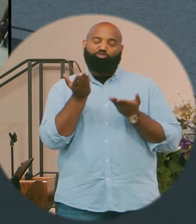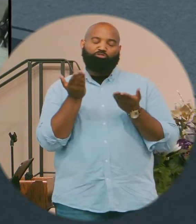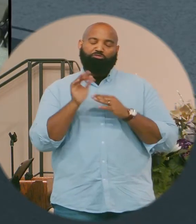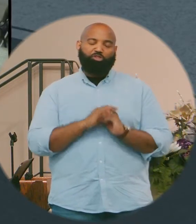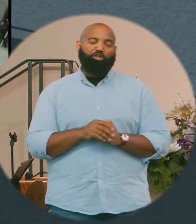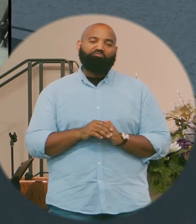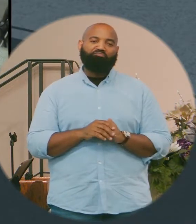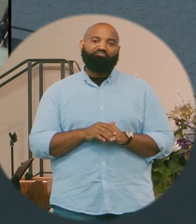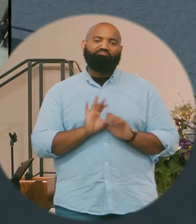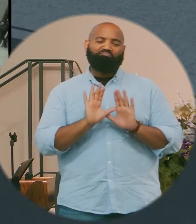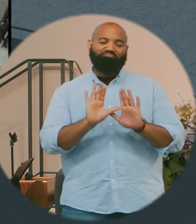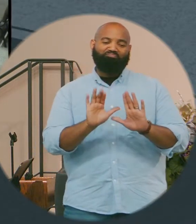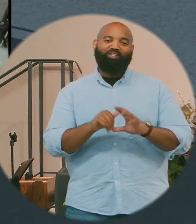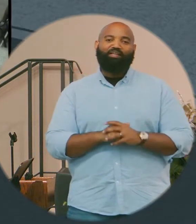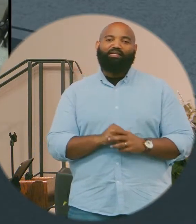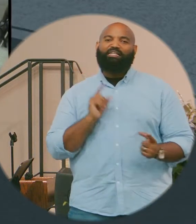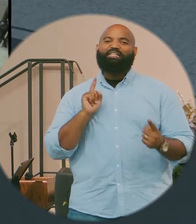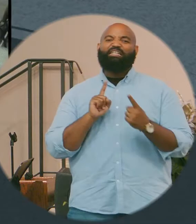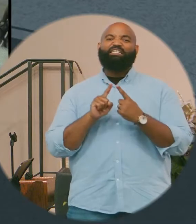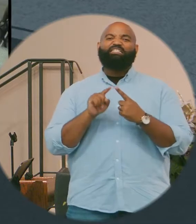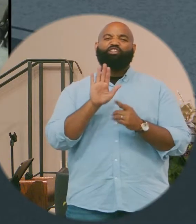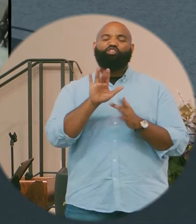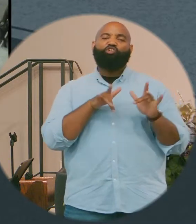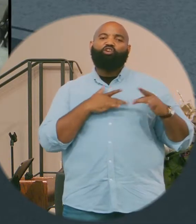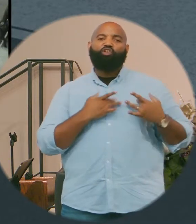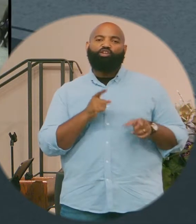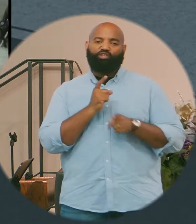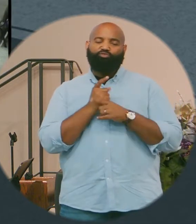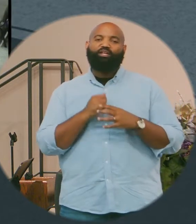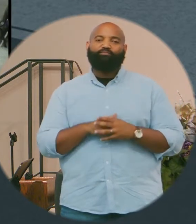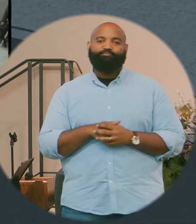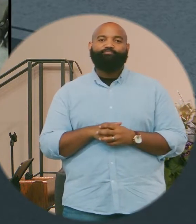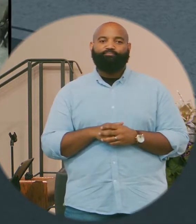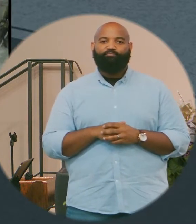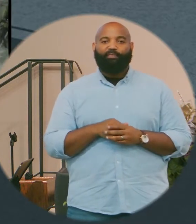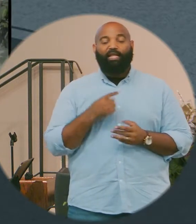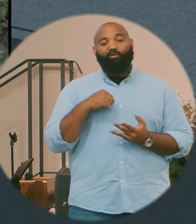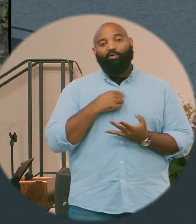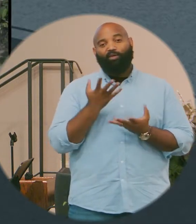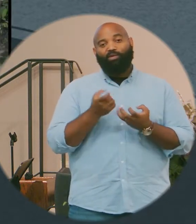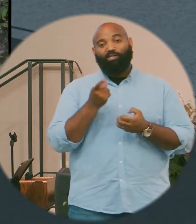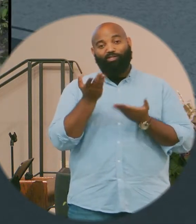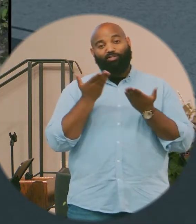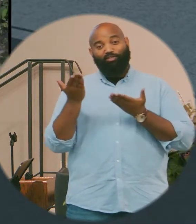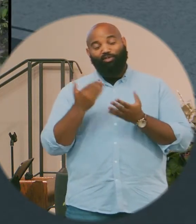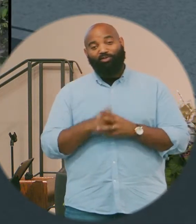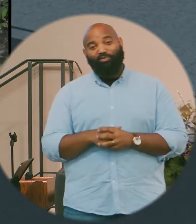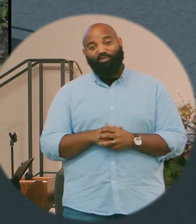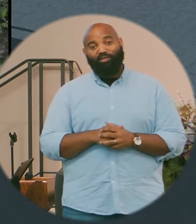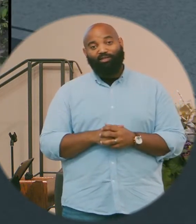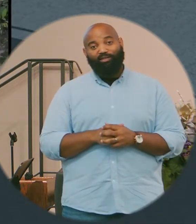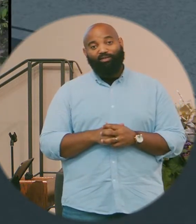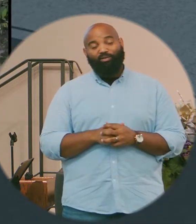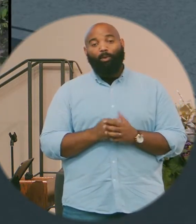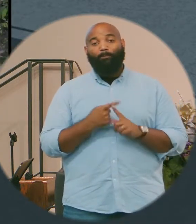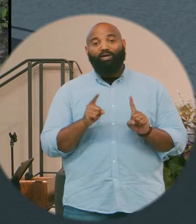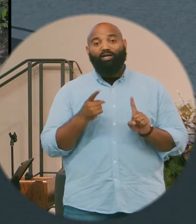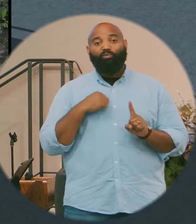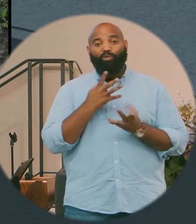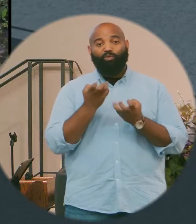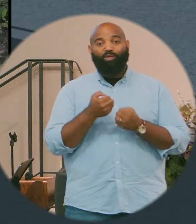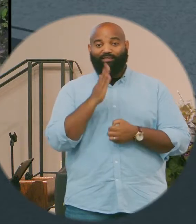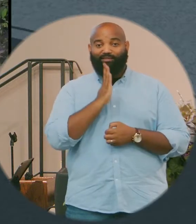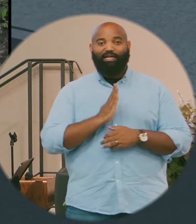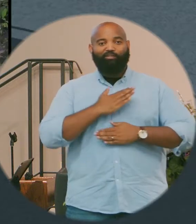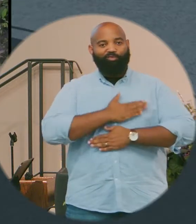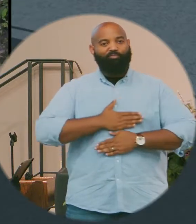home for a little while until you get your heart clean. We want you to serve, but more importantly, we want God to be